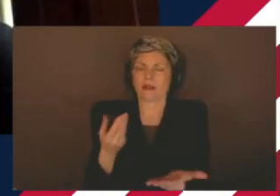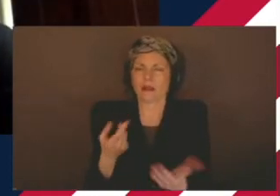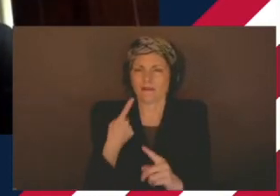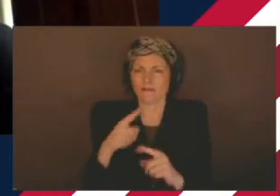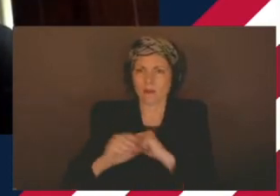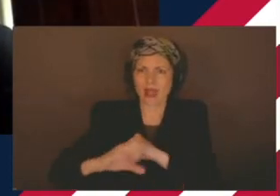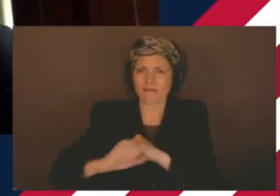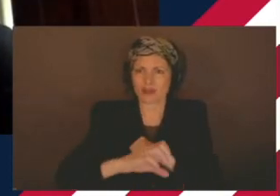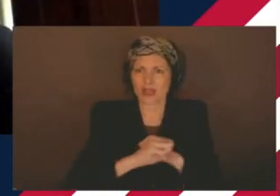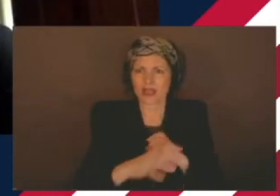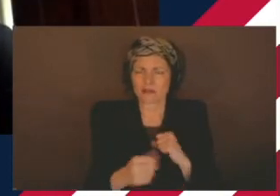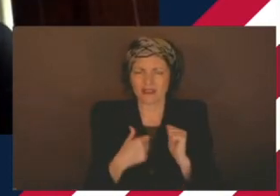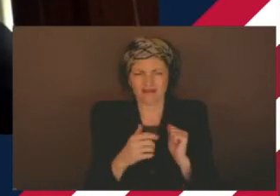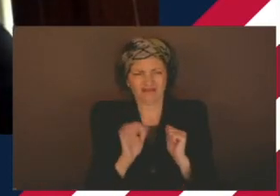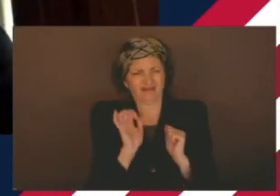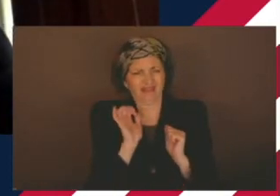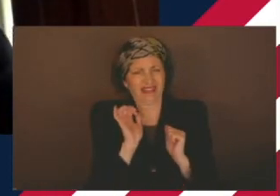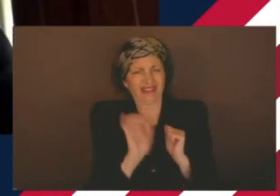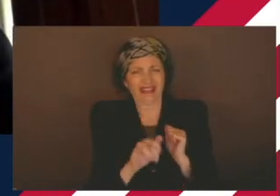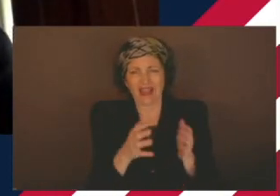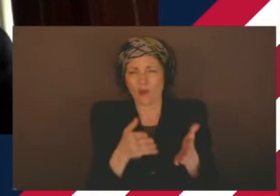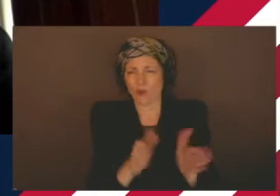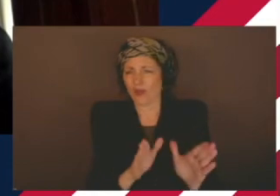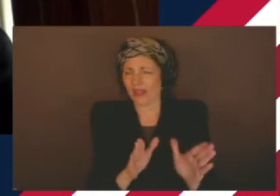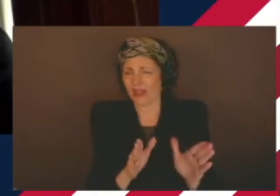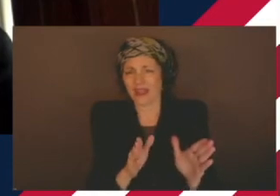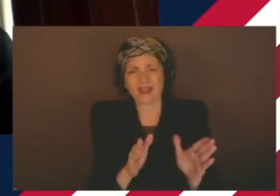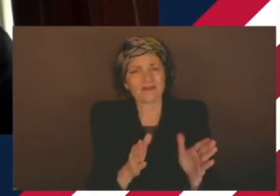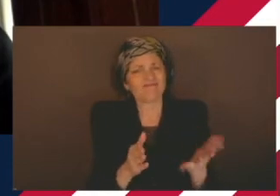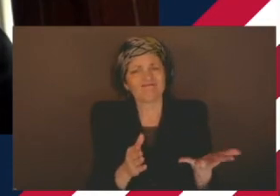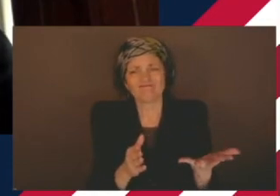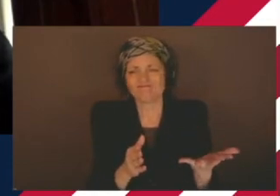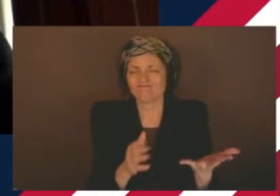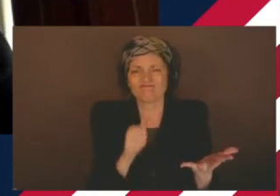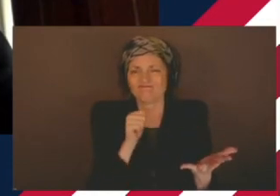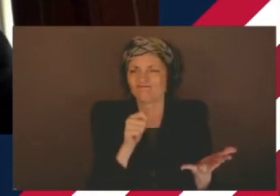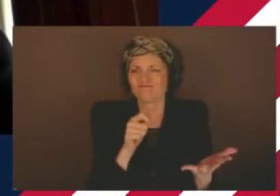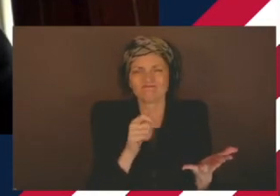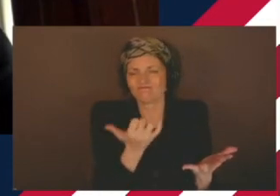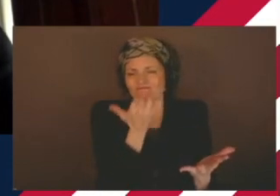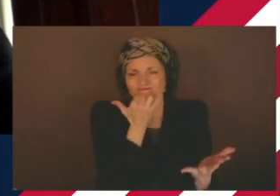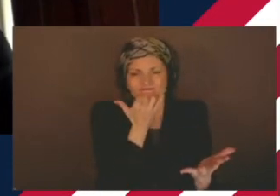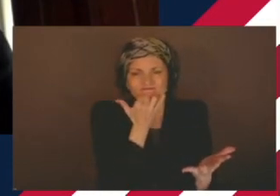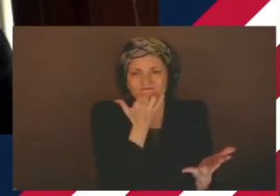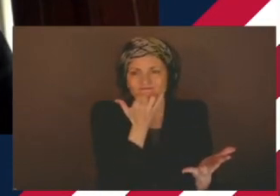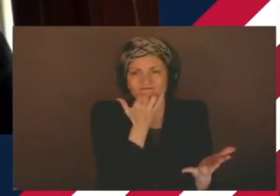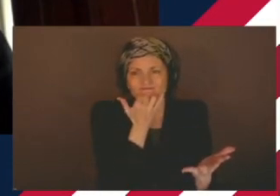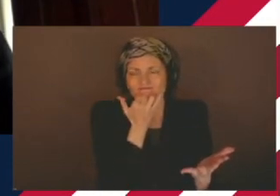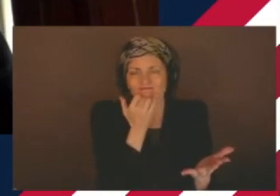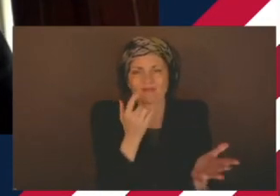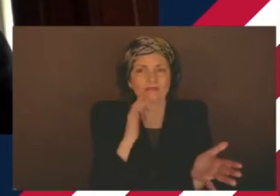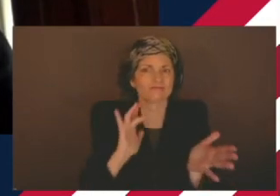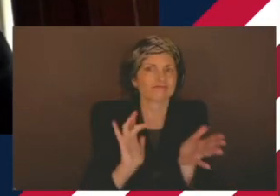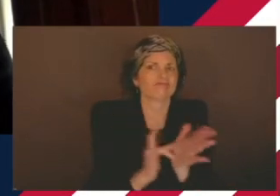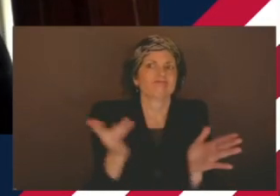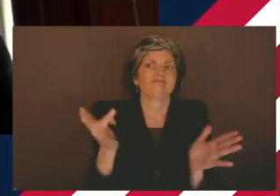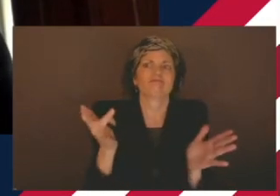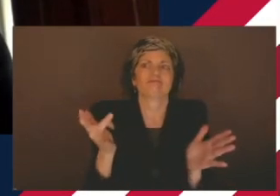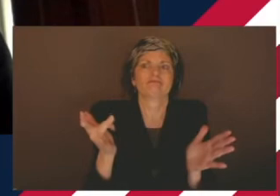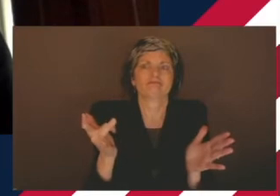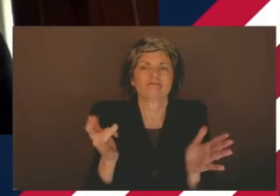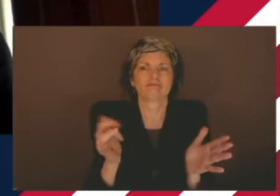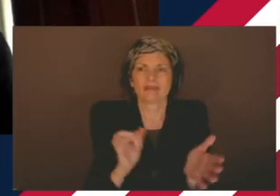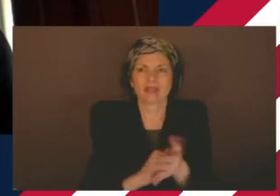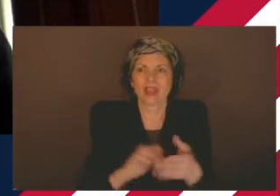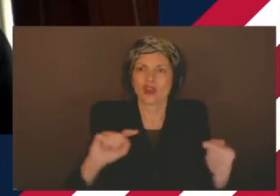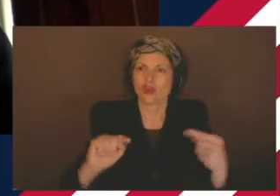is actually very vulnerable to being exploited and perverted by actors who seek to undermine democracy. We need to think